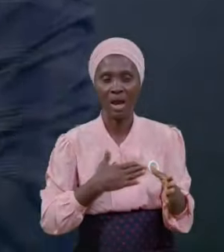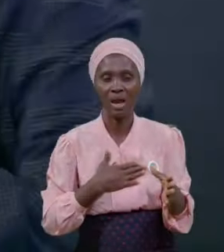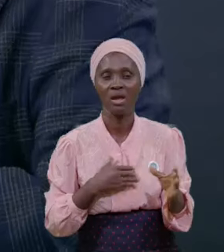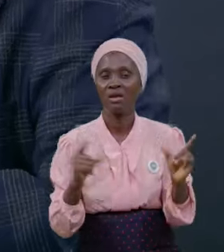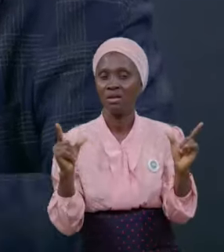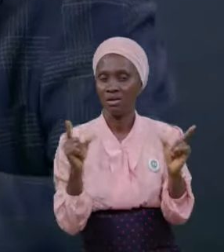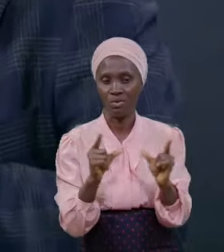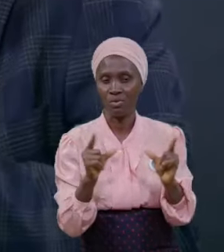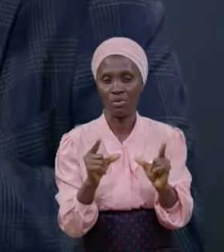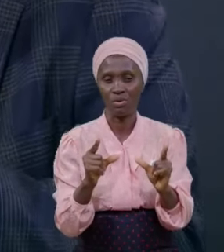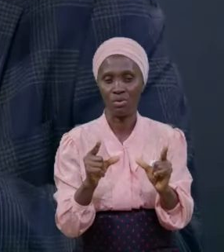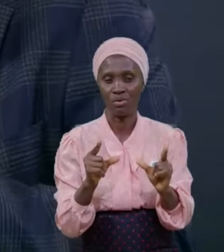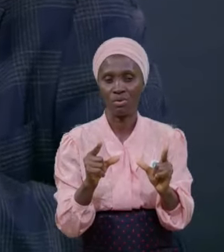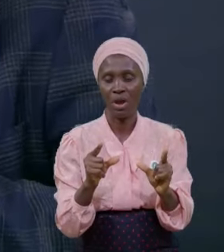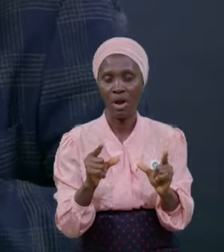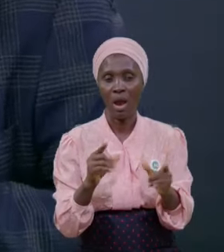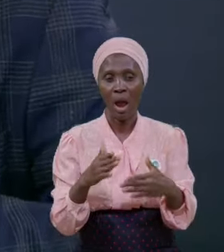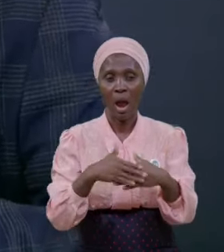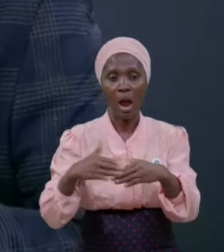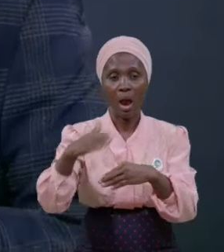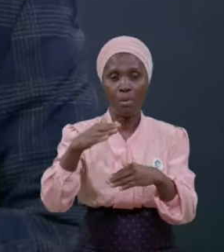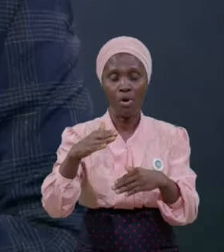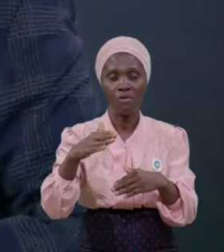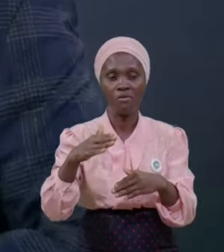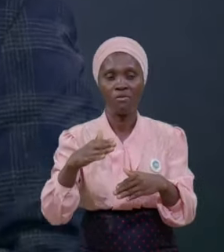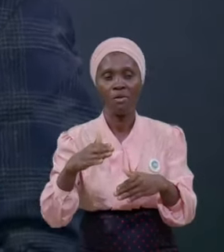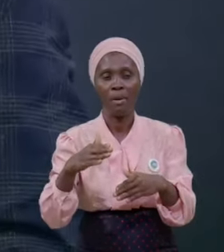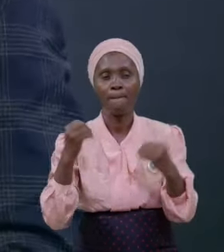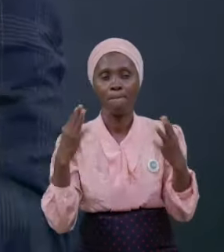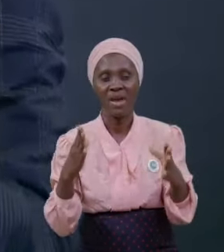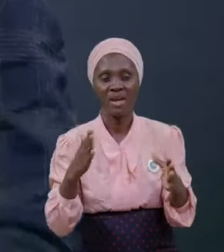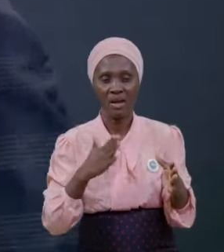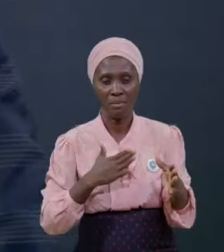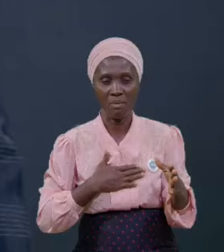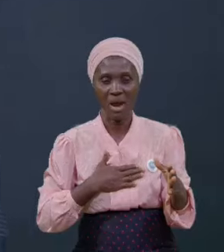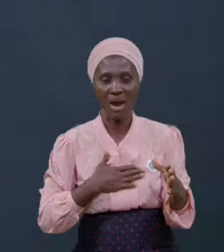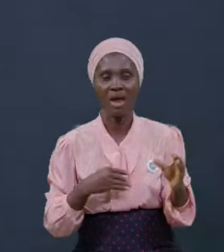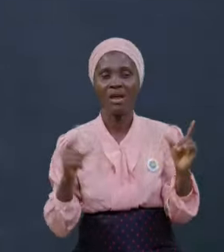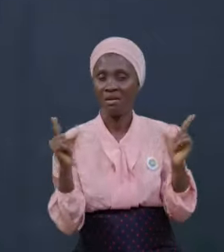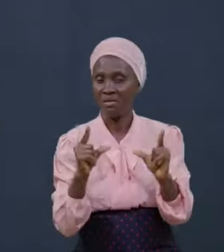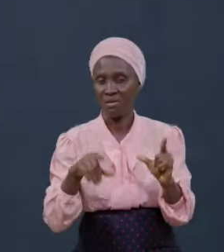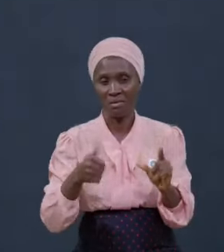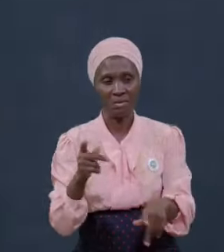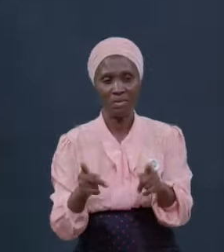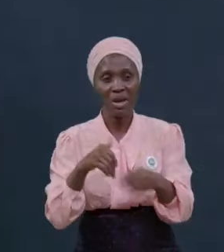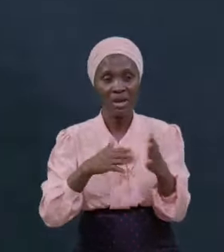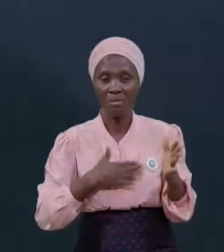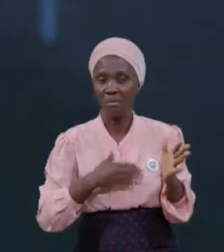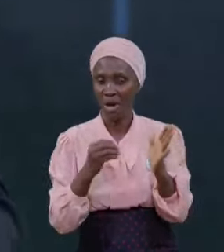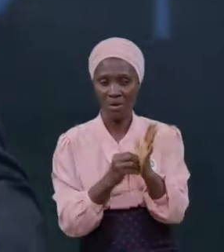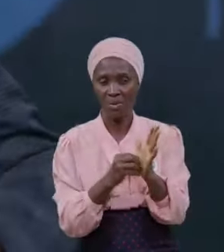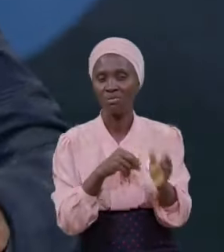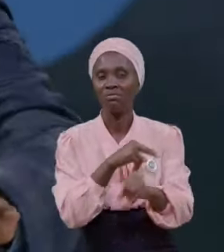my equals in mine own nation. He was saying, when